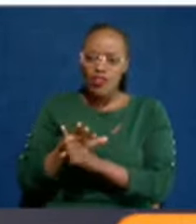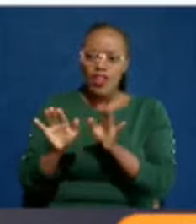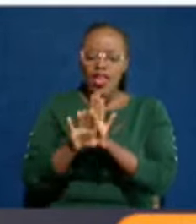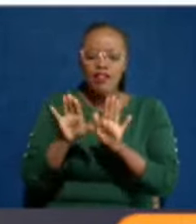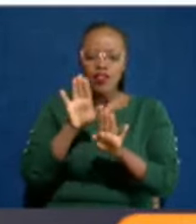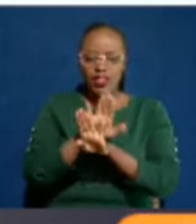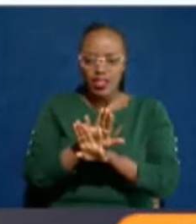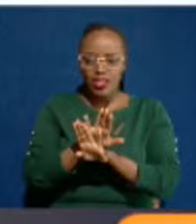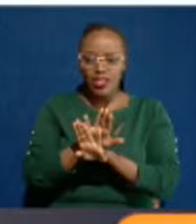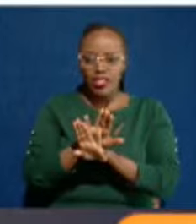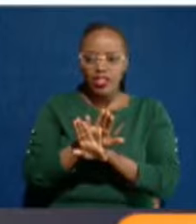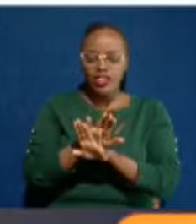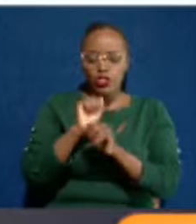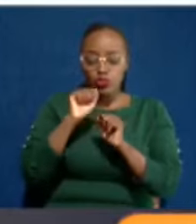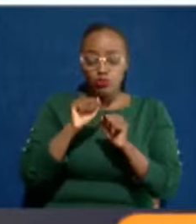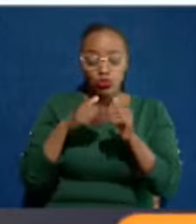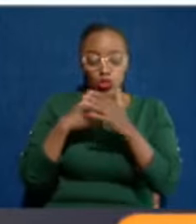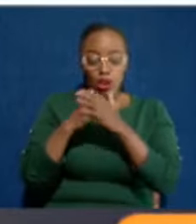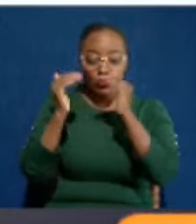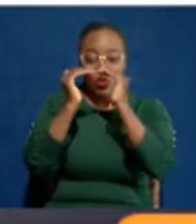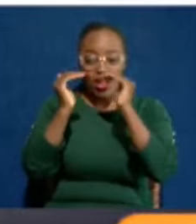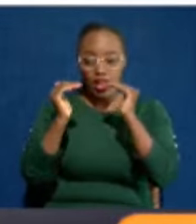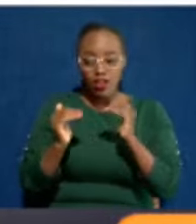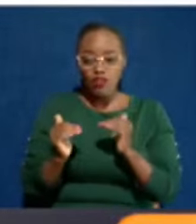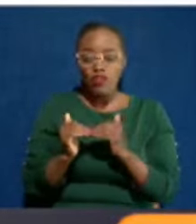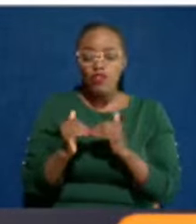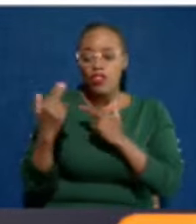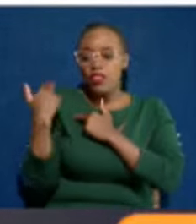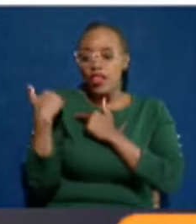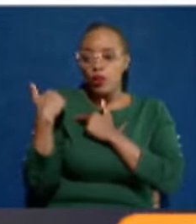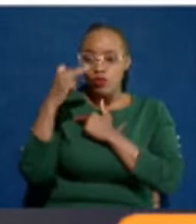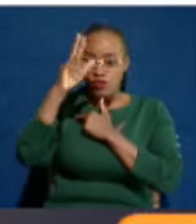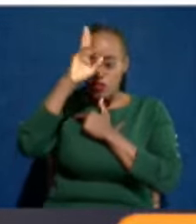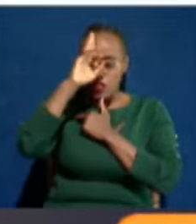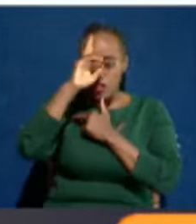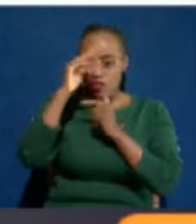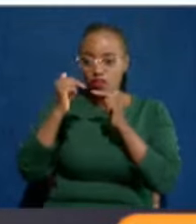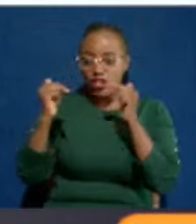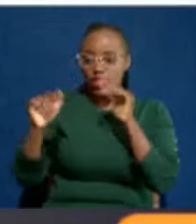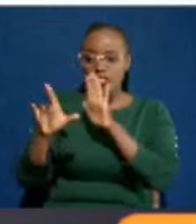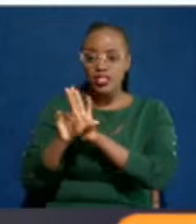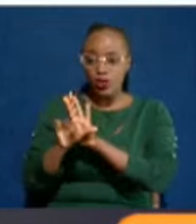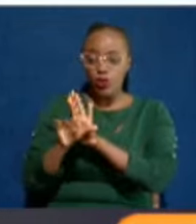everything, to the extent that then what is the role of the police vis-a-vis the law?